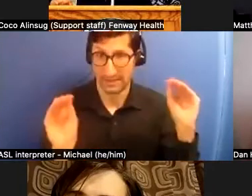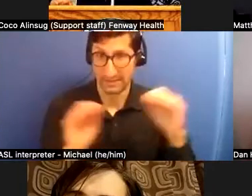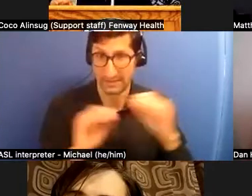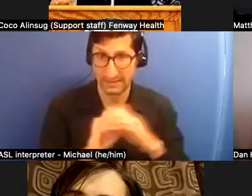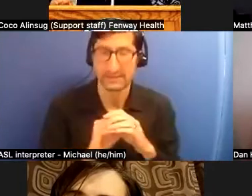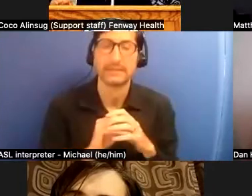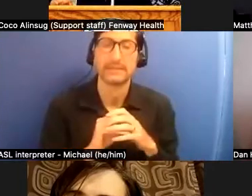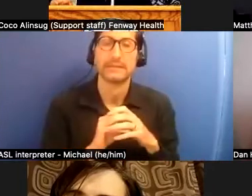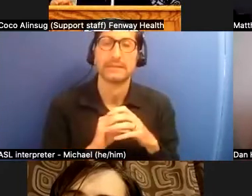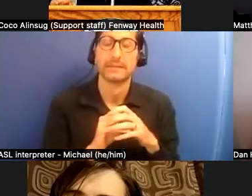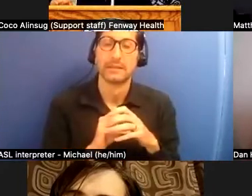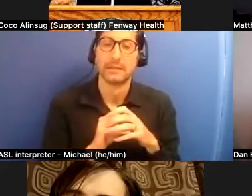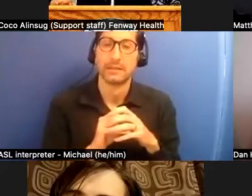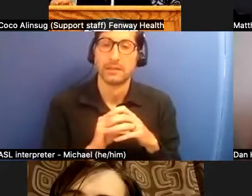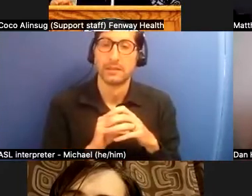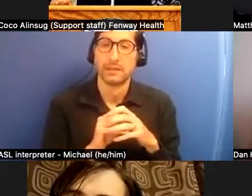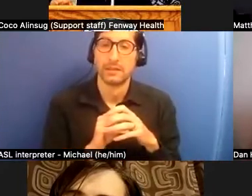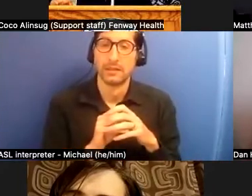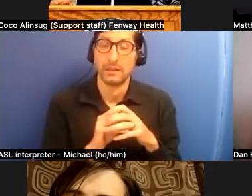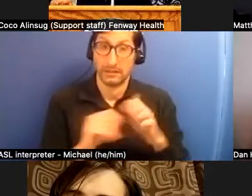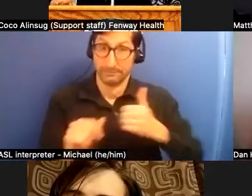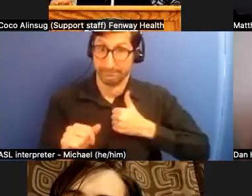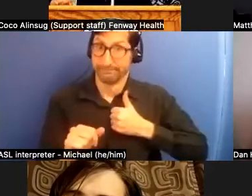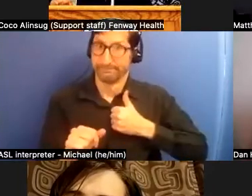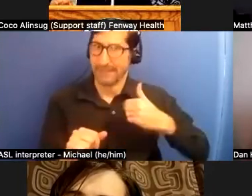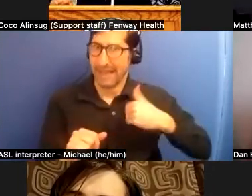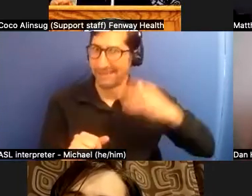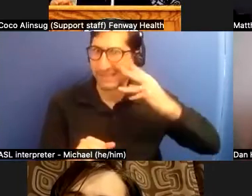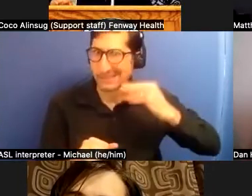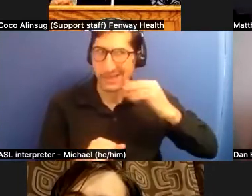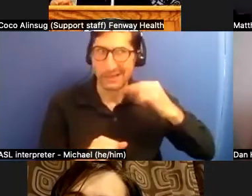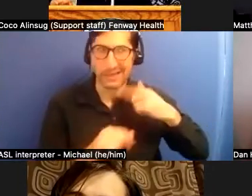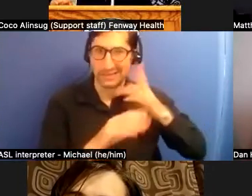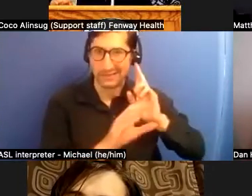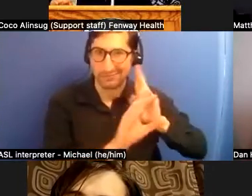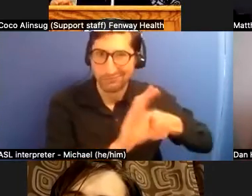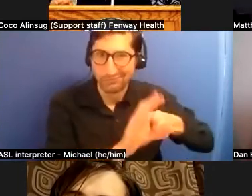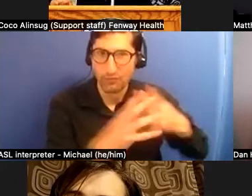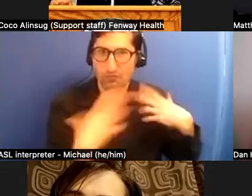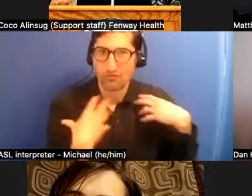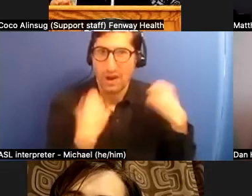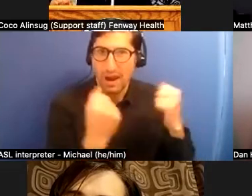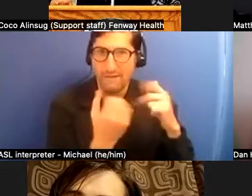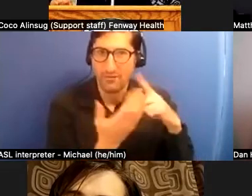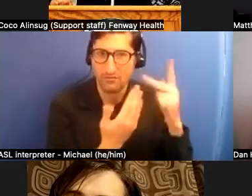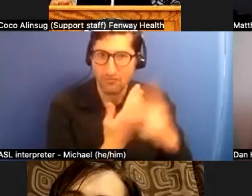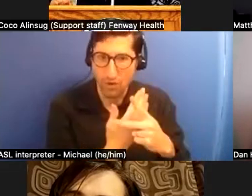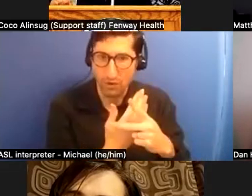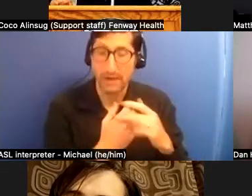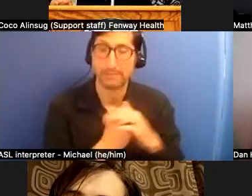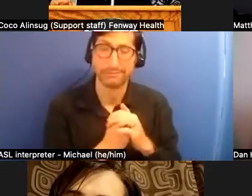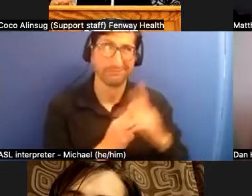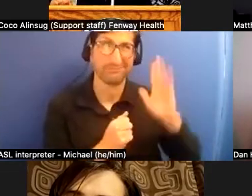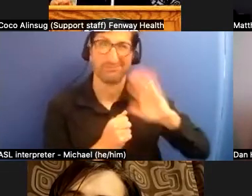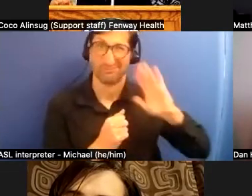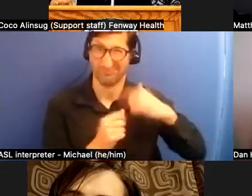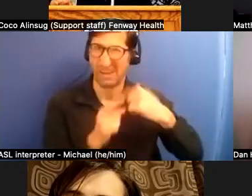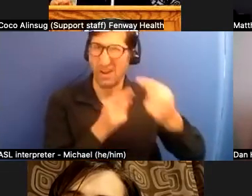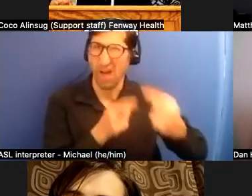know, going through the experiences of getting into recovery, of having times where I struggled,